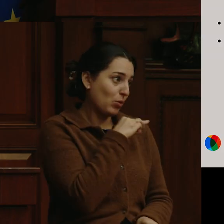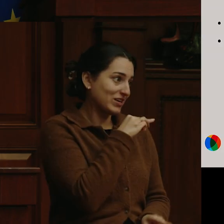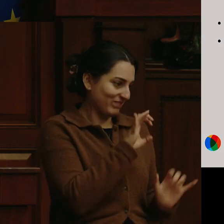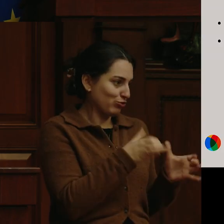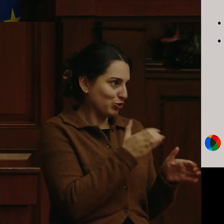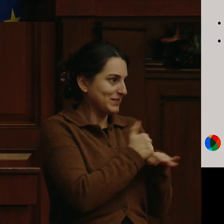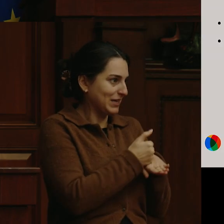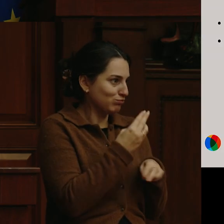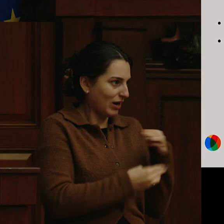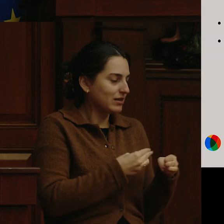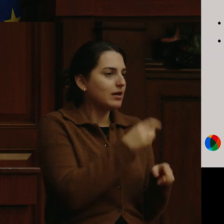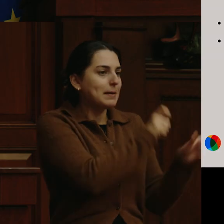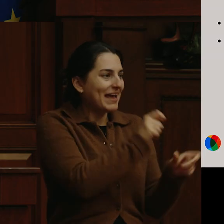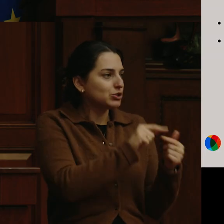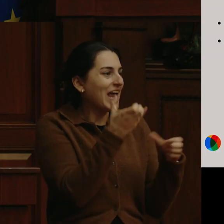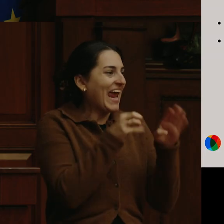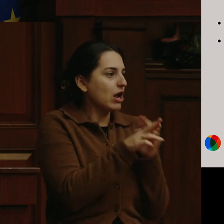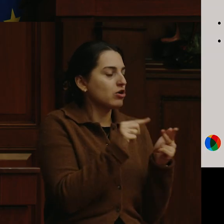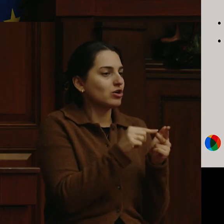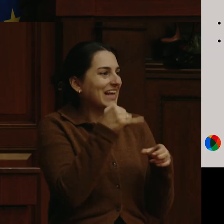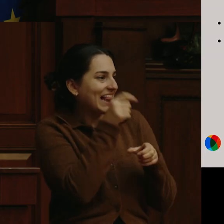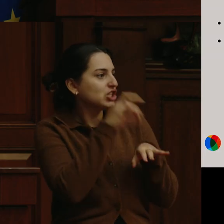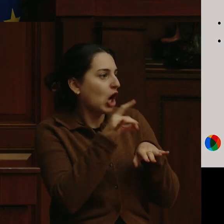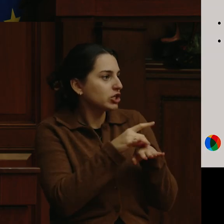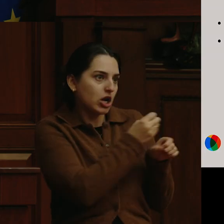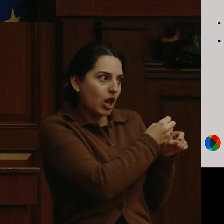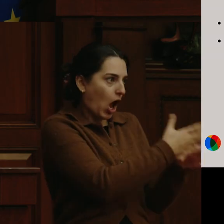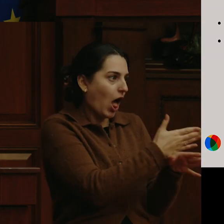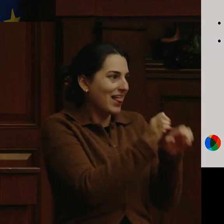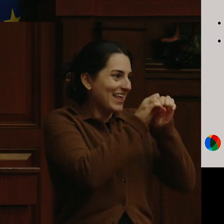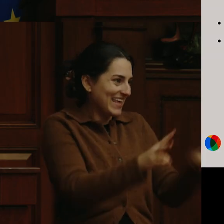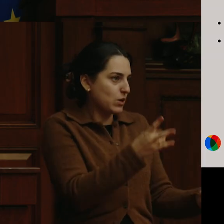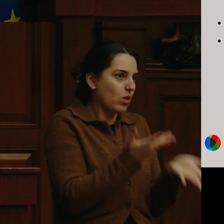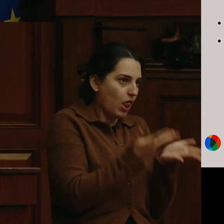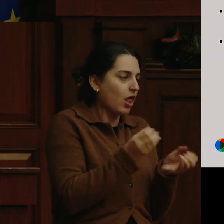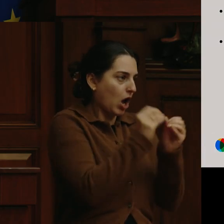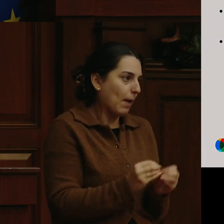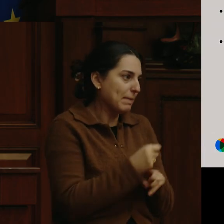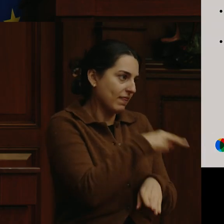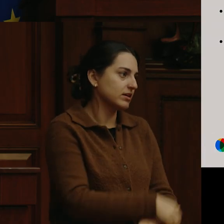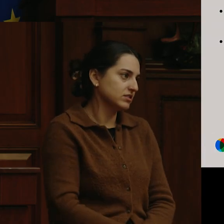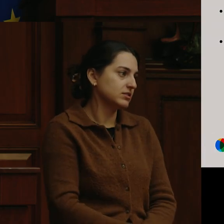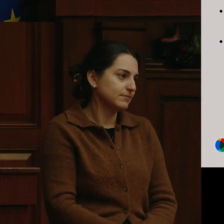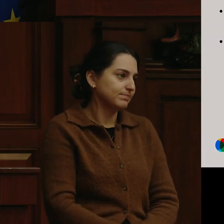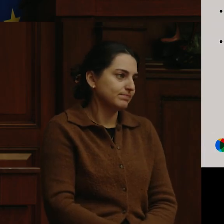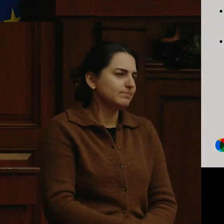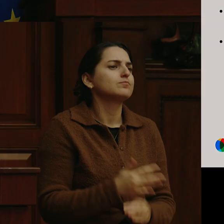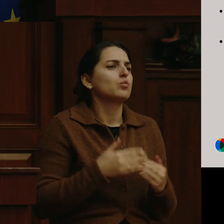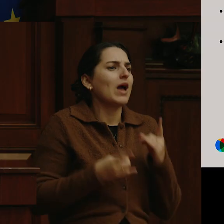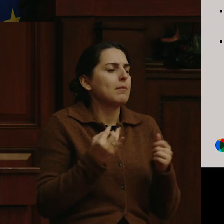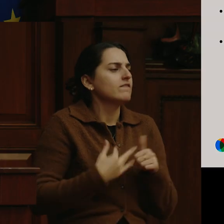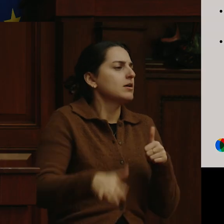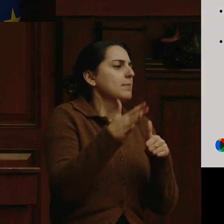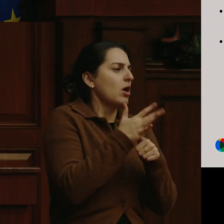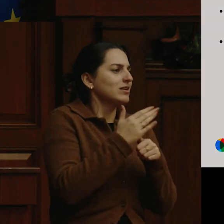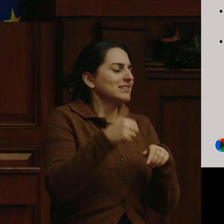So patients, carers, and clinicians have equal weight in every decision that's being made about this. So what happens in a priority